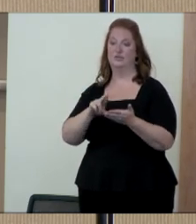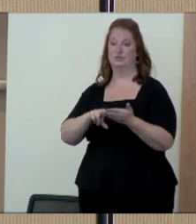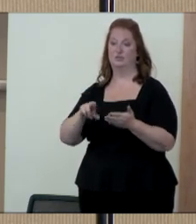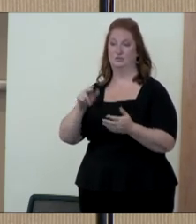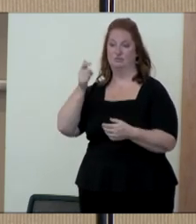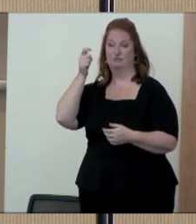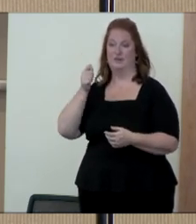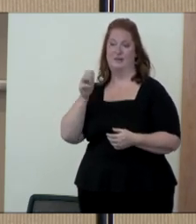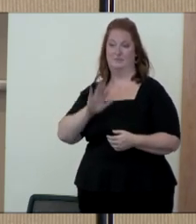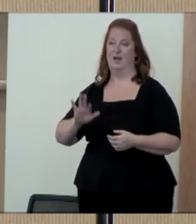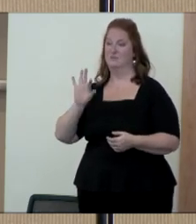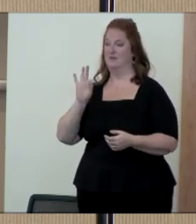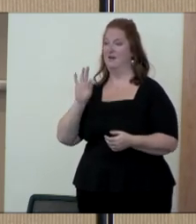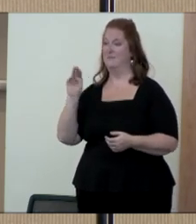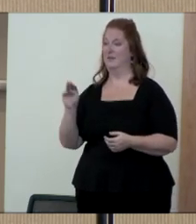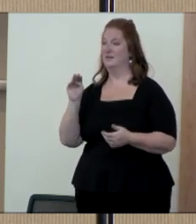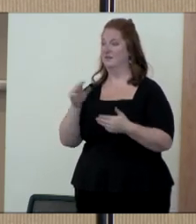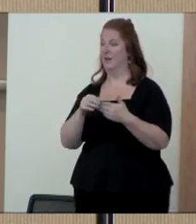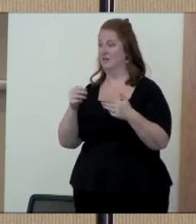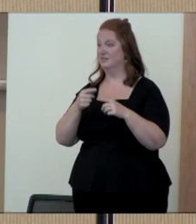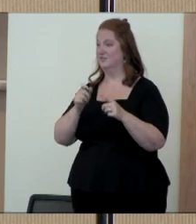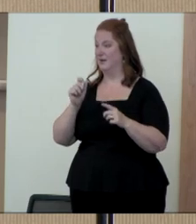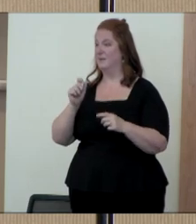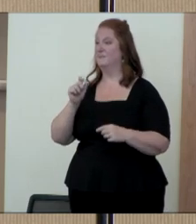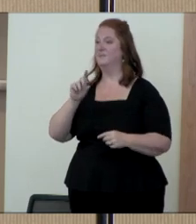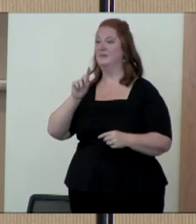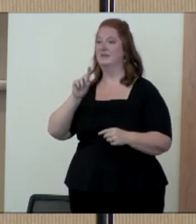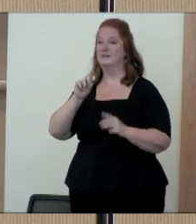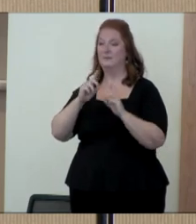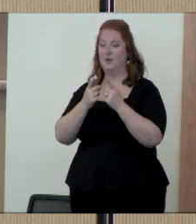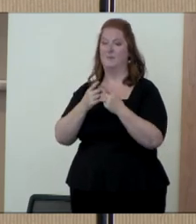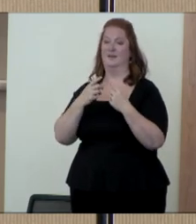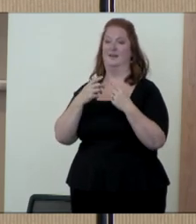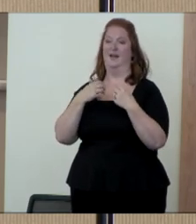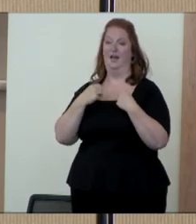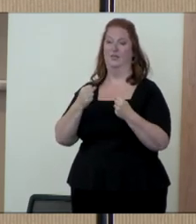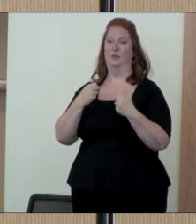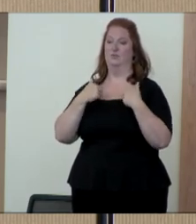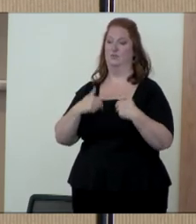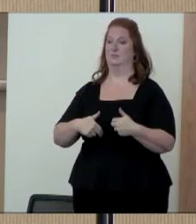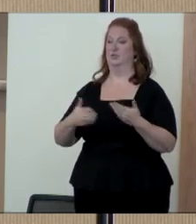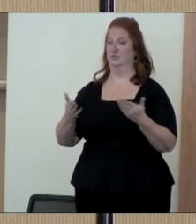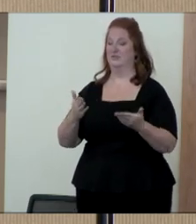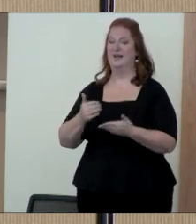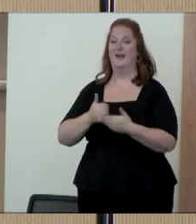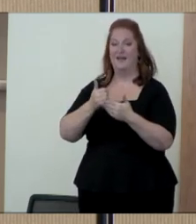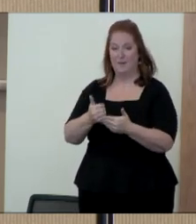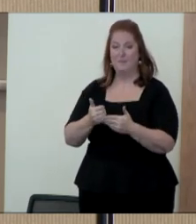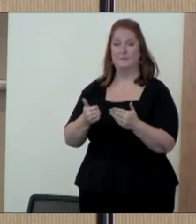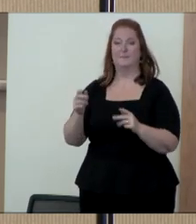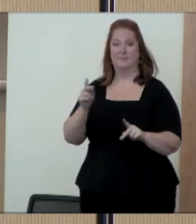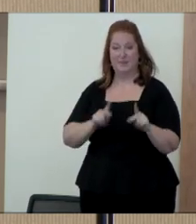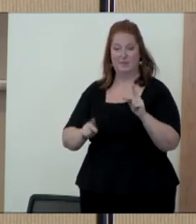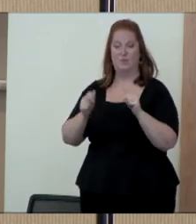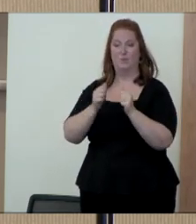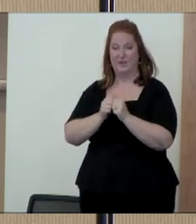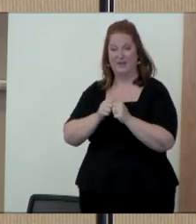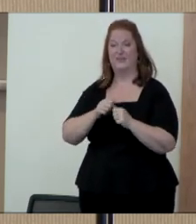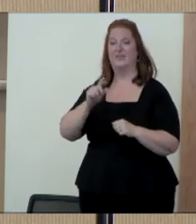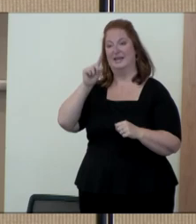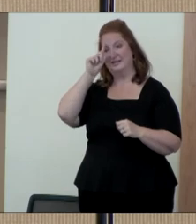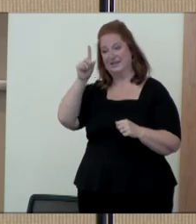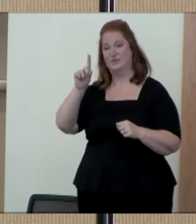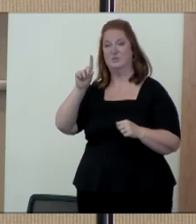million from the U.S. Department of Health and Human Services that help more people with intellectual